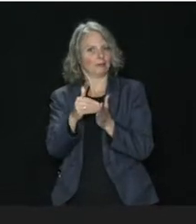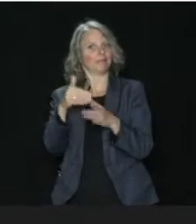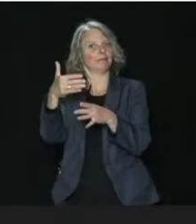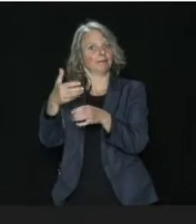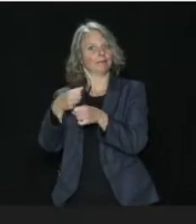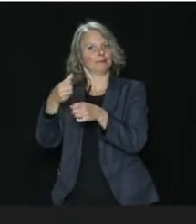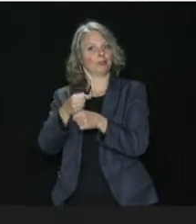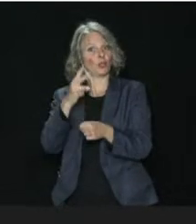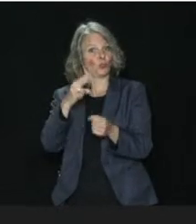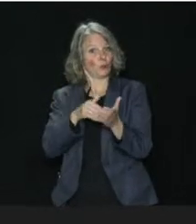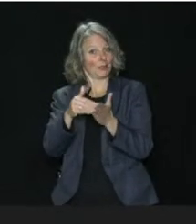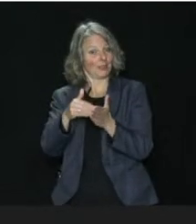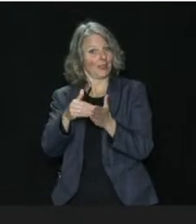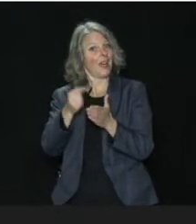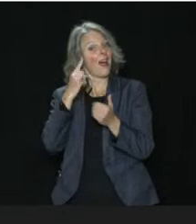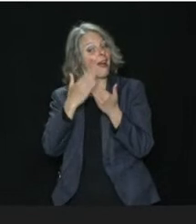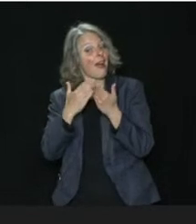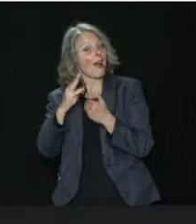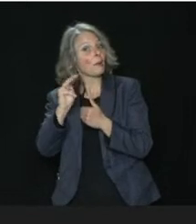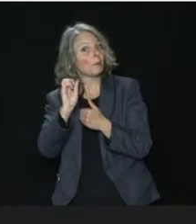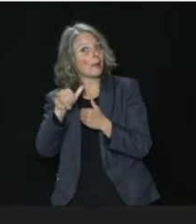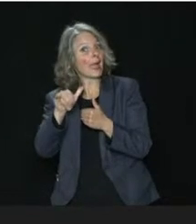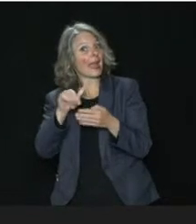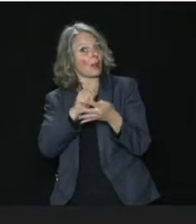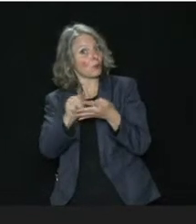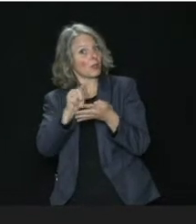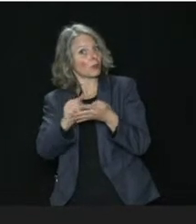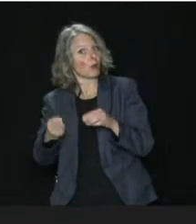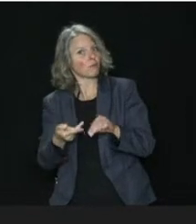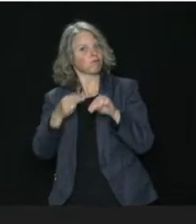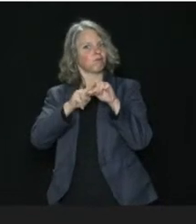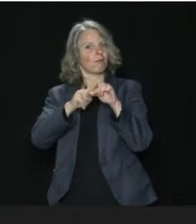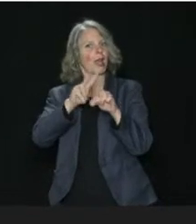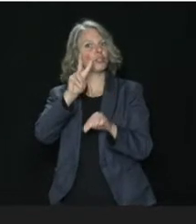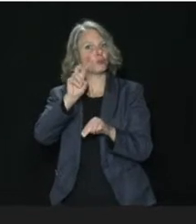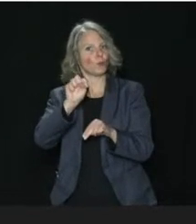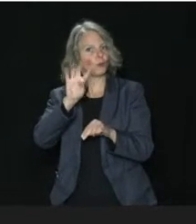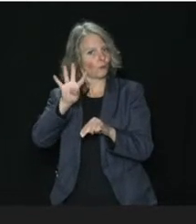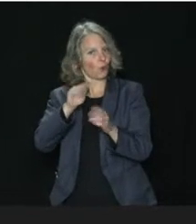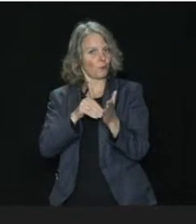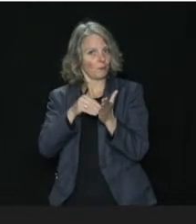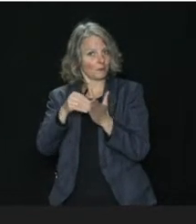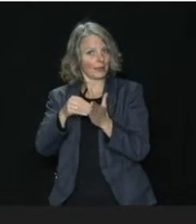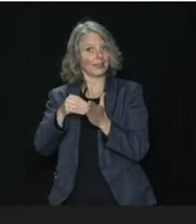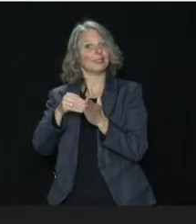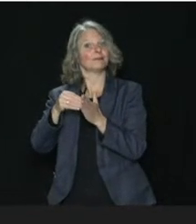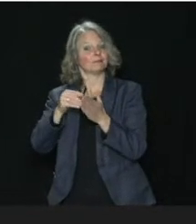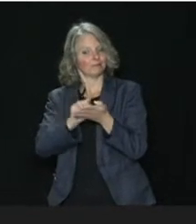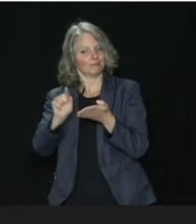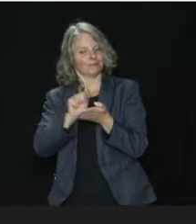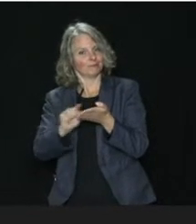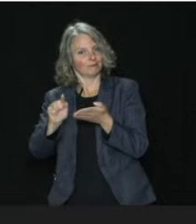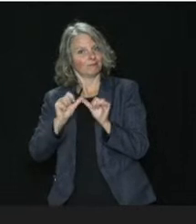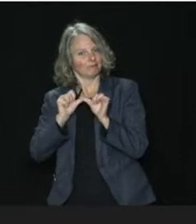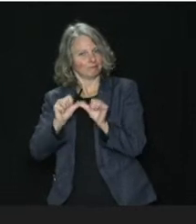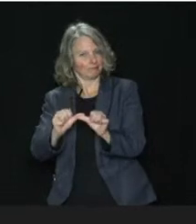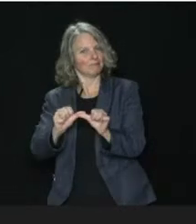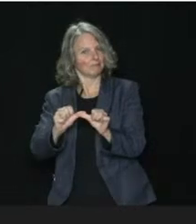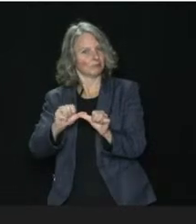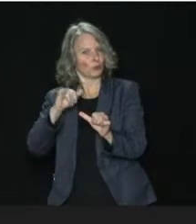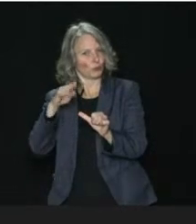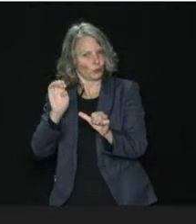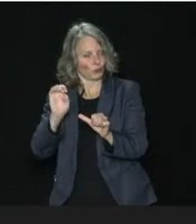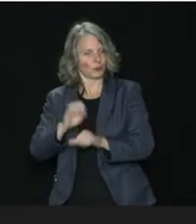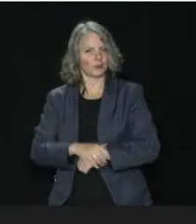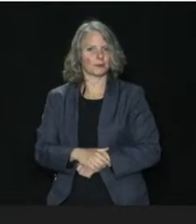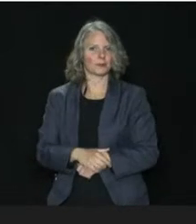That number ramps up to 2.4 million doses each week over 5 weeks in June.